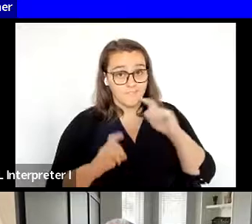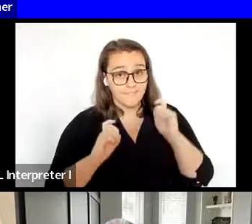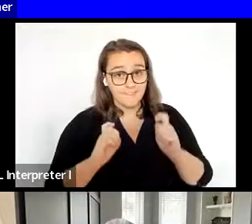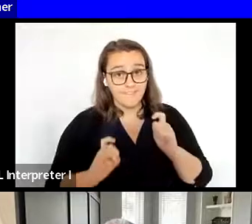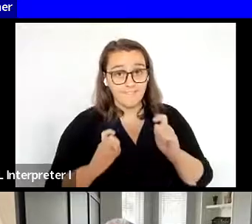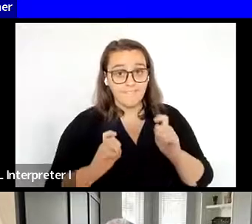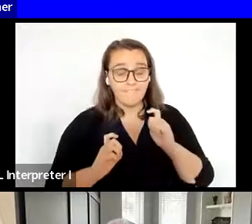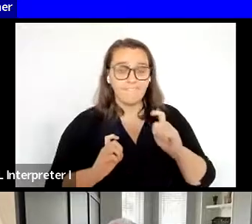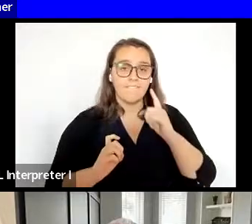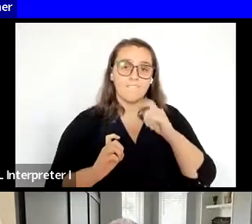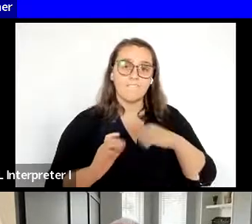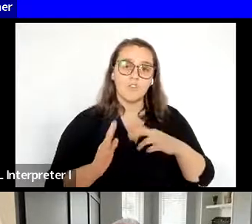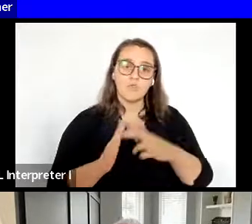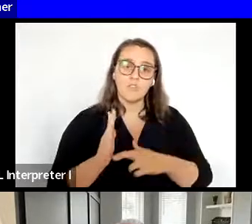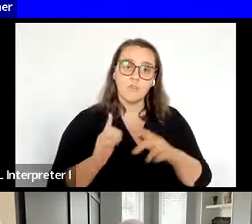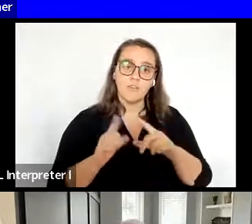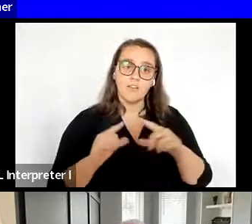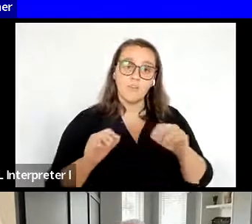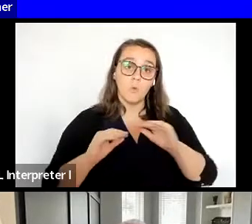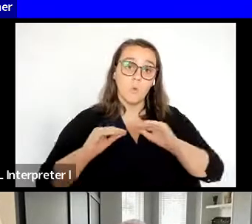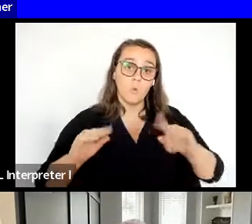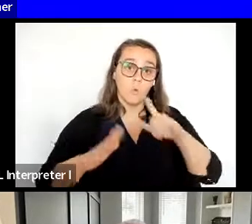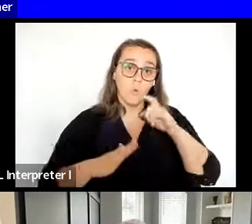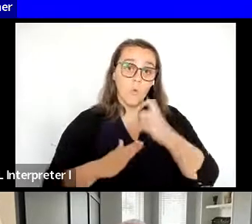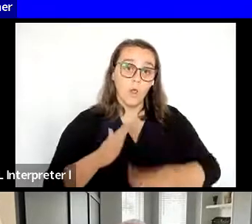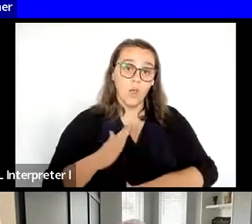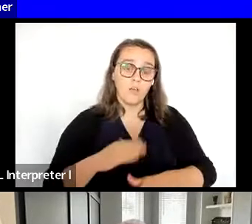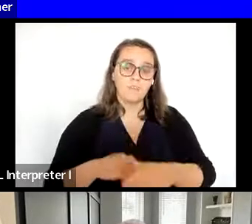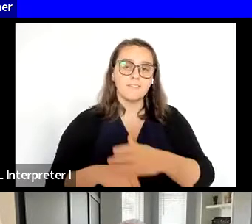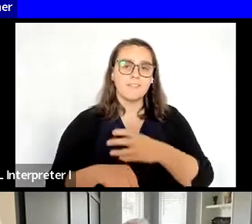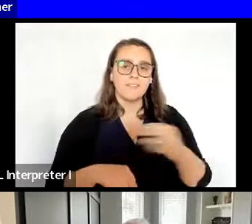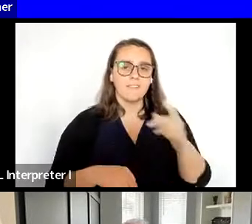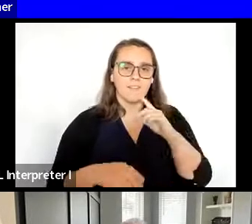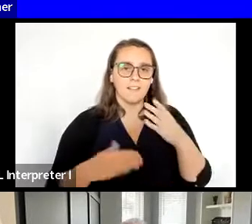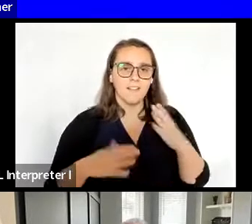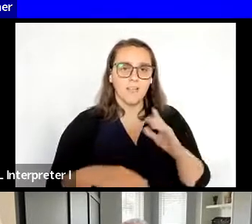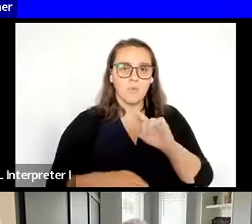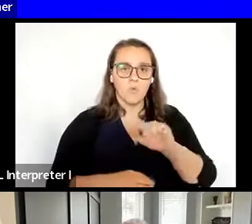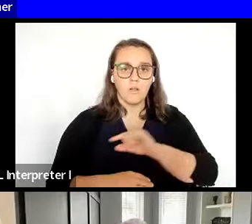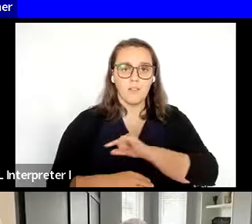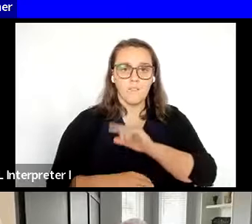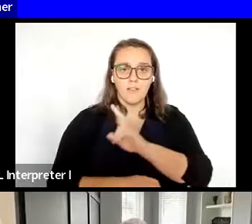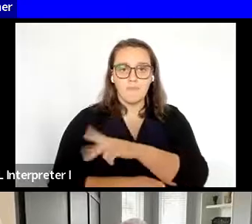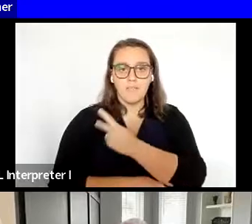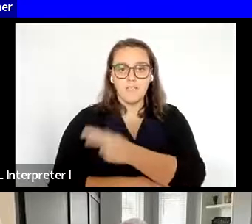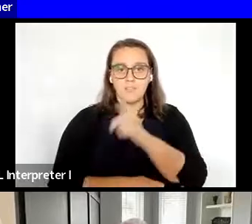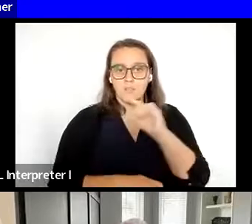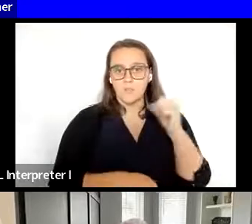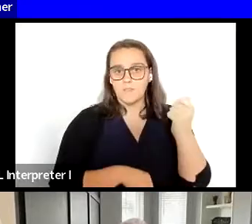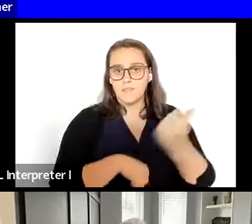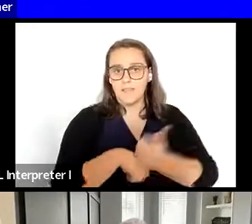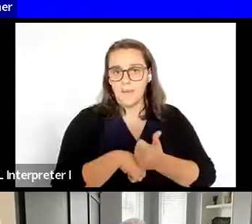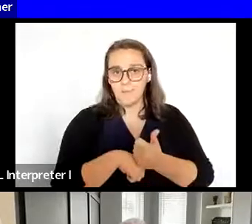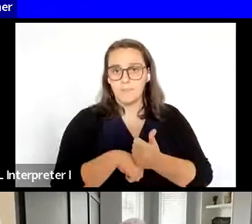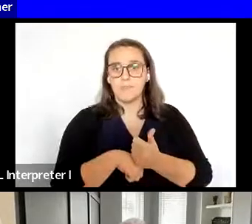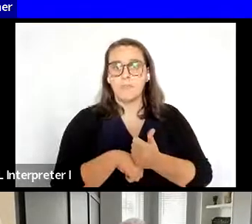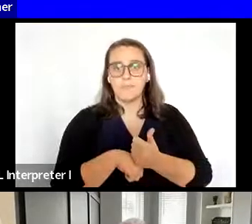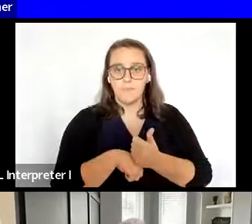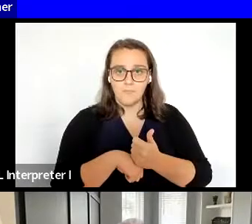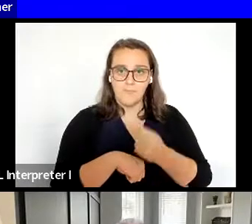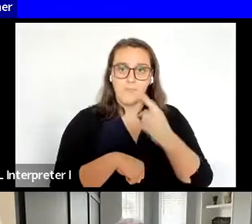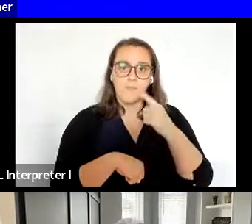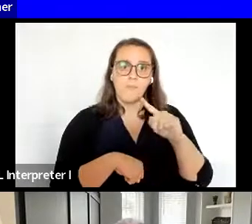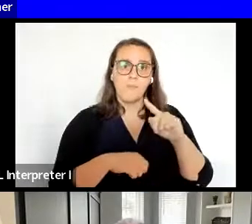caregiver registration cards at no cost. And it also allows qualifying patients to establish residency in the district with 1